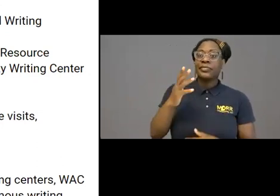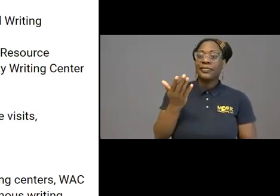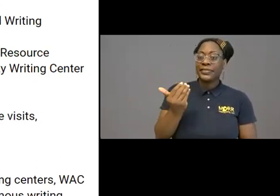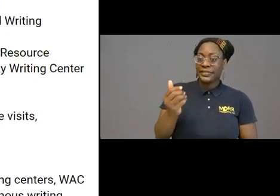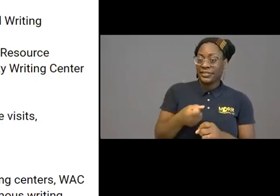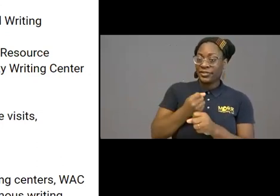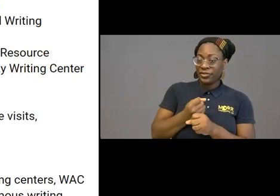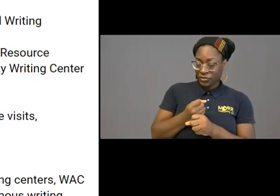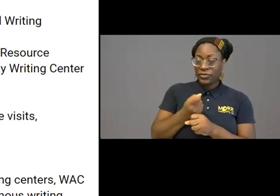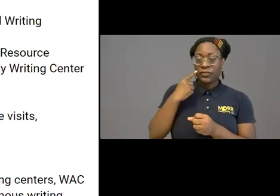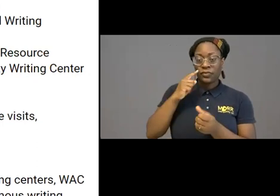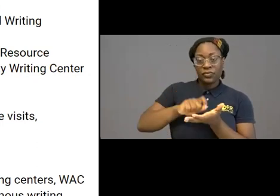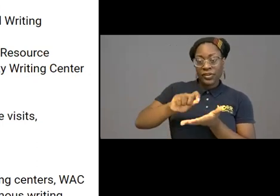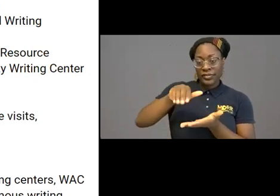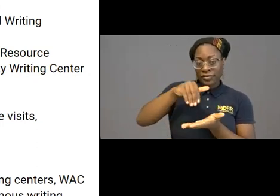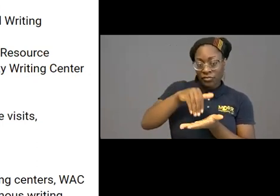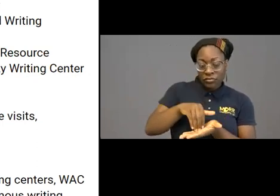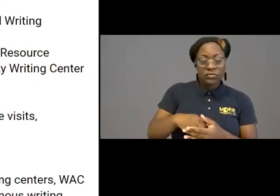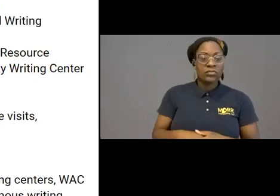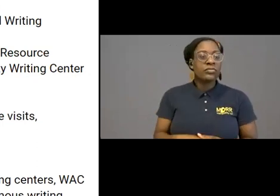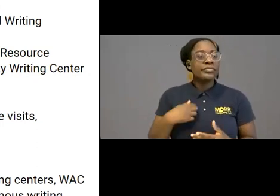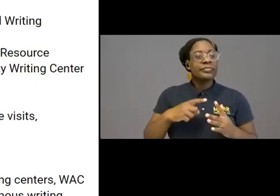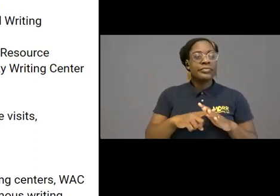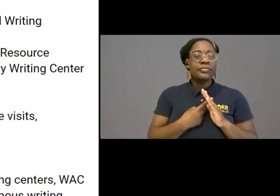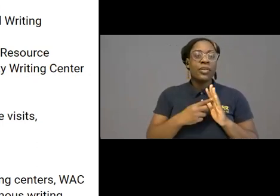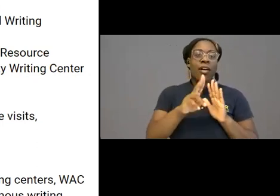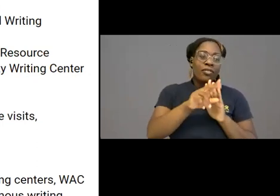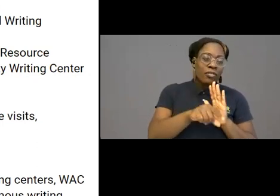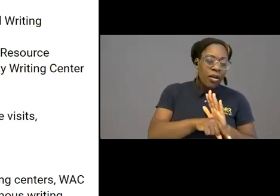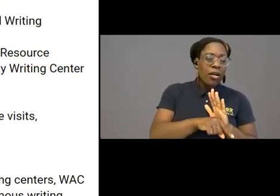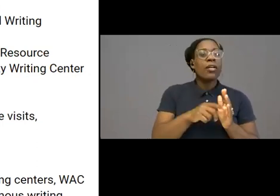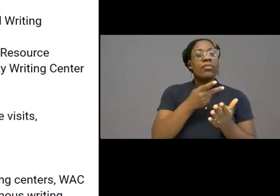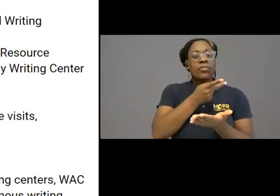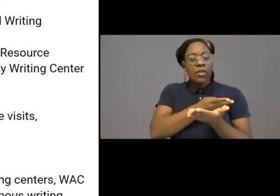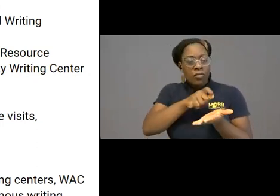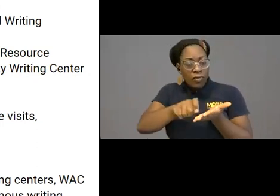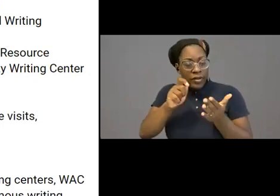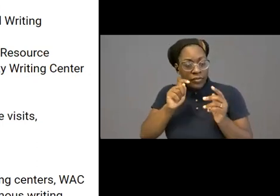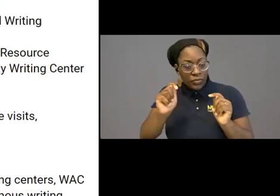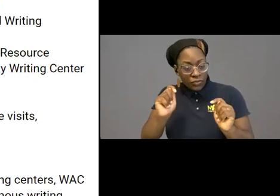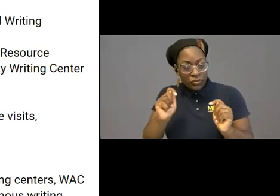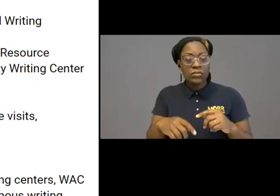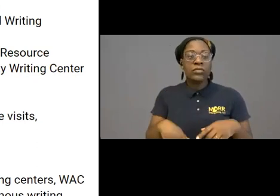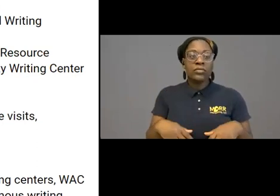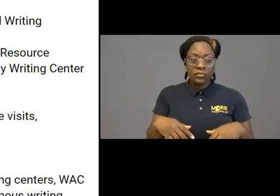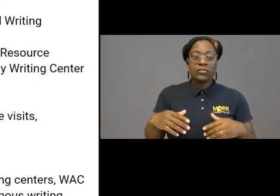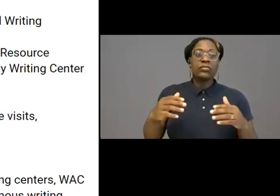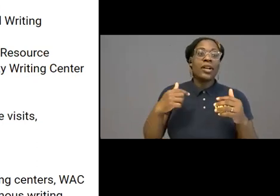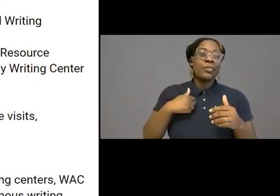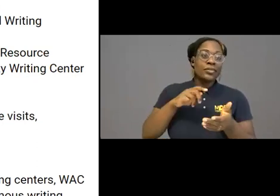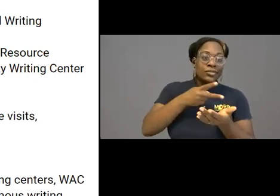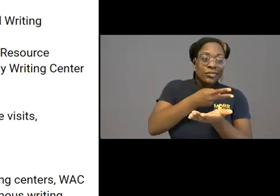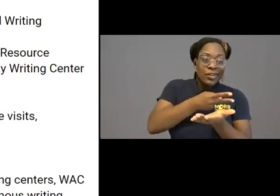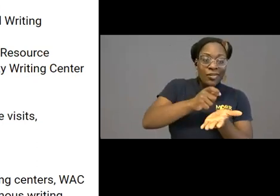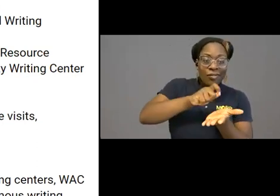as an undergraduate and a writing center fellow at grad school at Emory University in Atlanta. During my time at Emory, I got my PhD